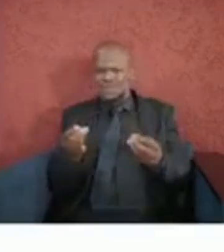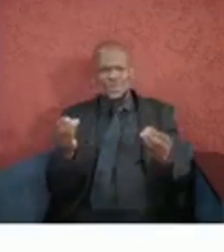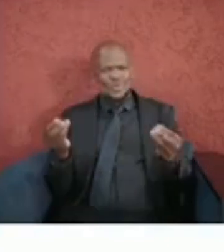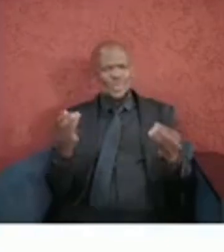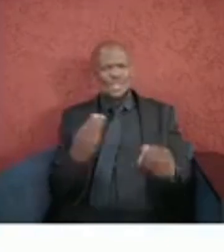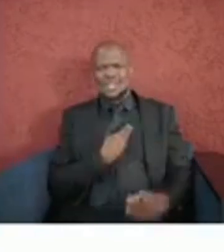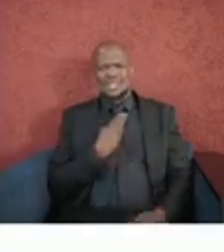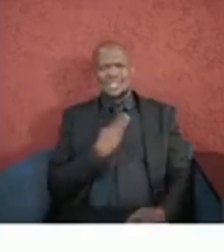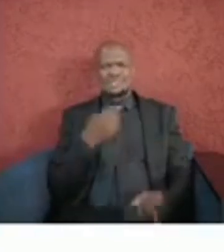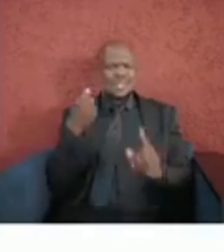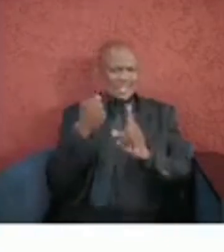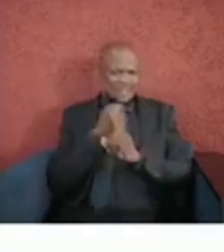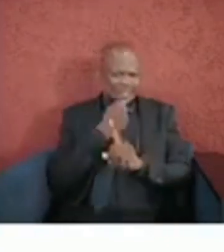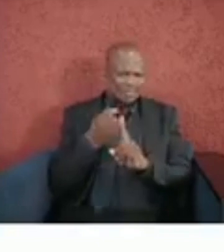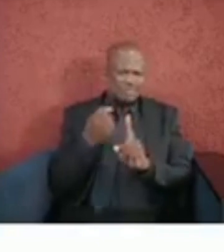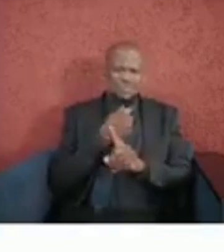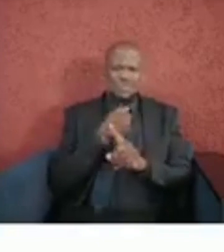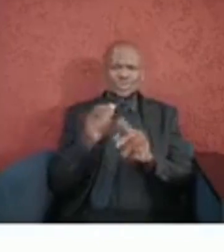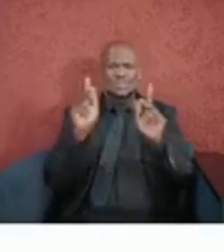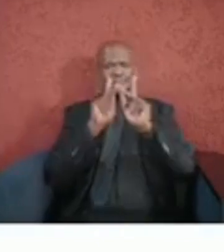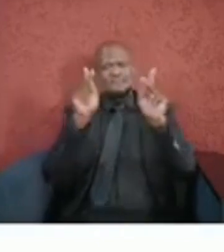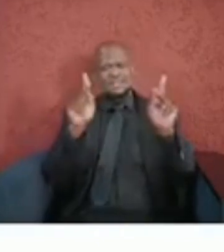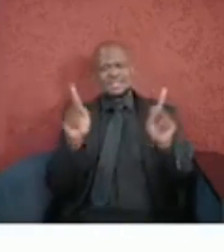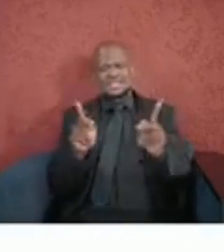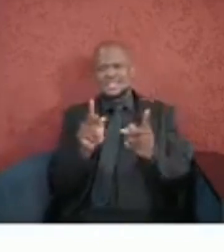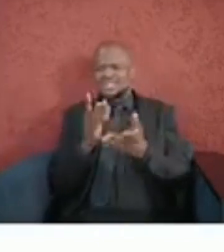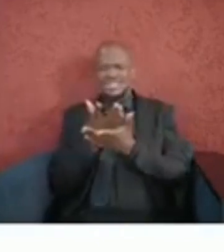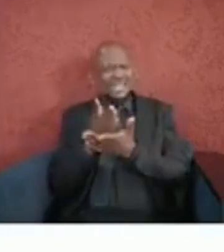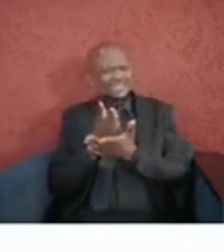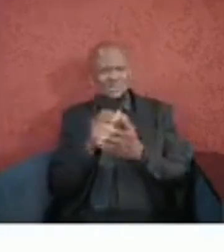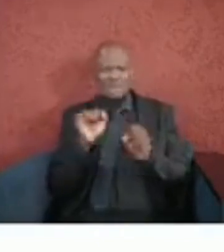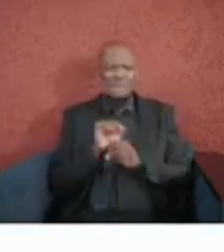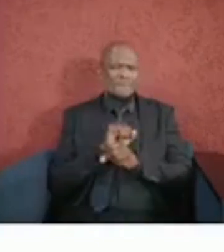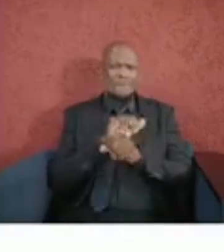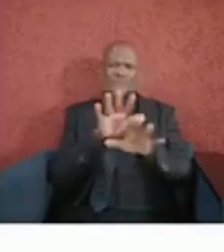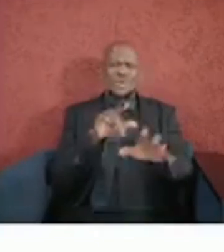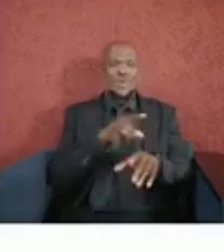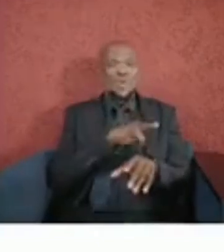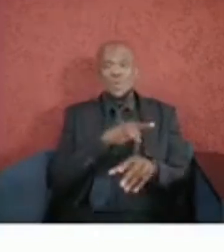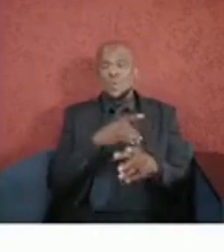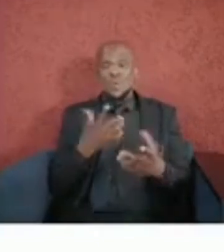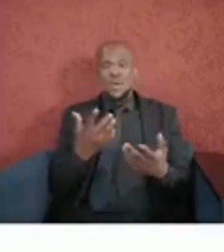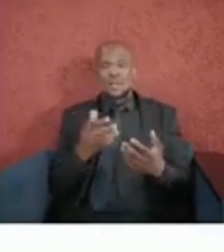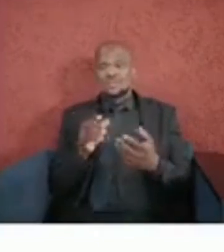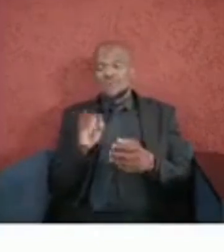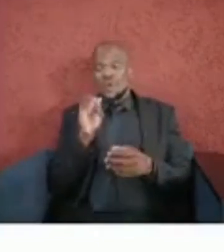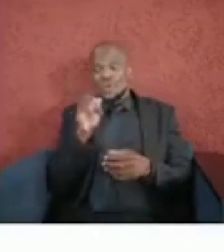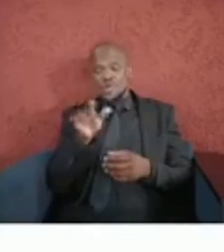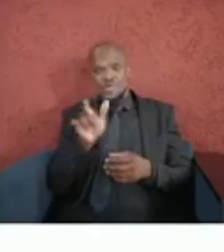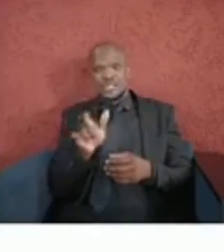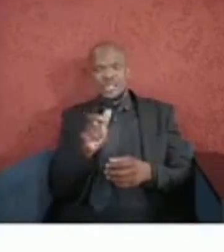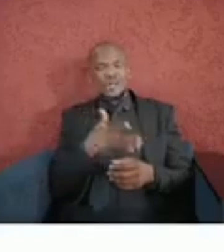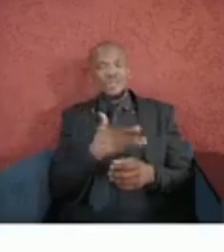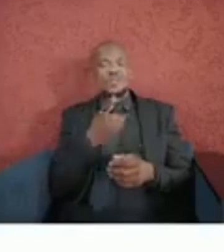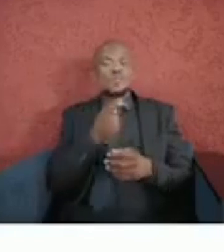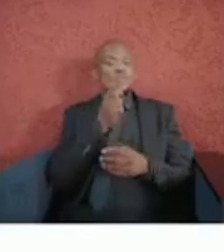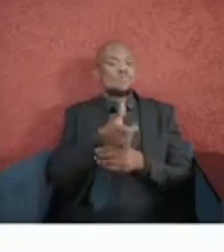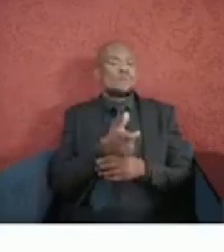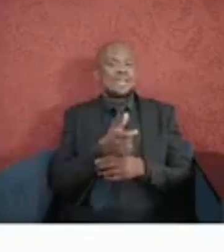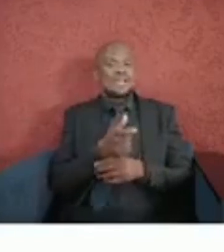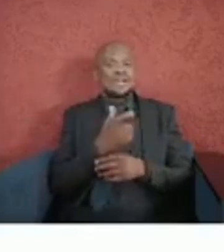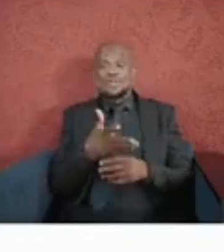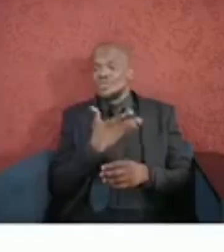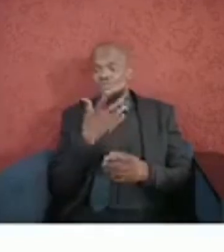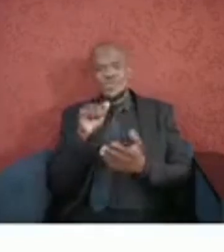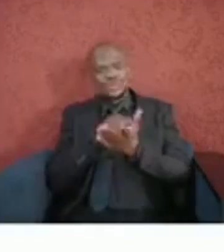are being abused, and those pictures are now circulating because there's a whole market. There are those who are willing to buy this, and there are those who are willing to sell this kind